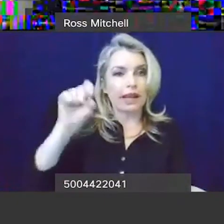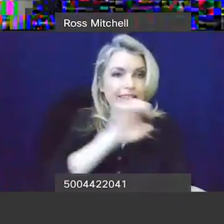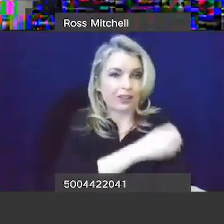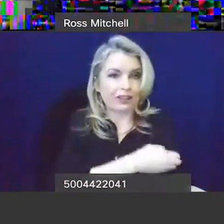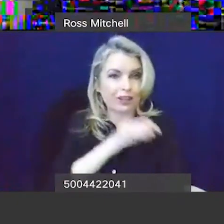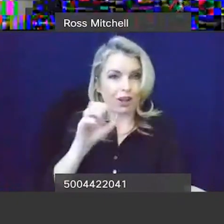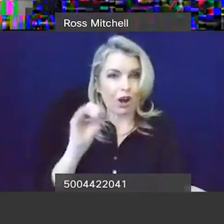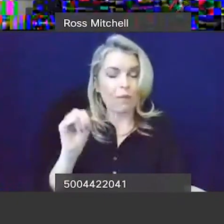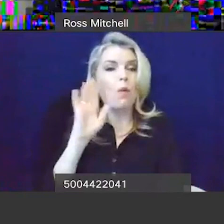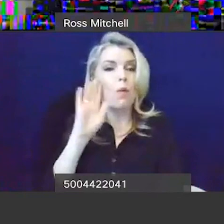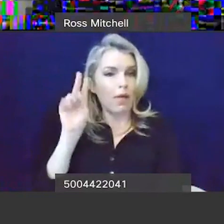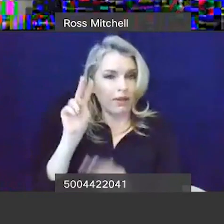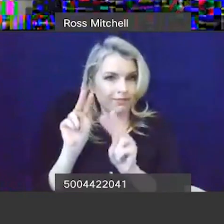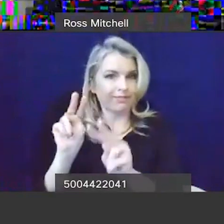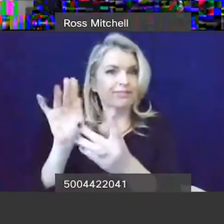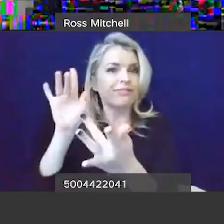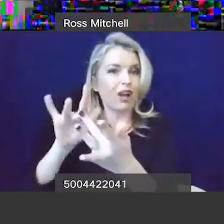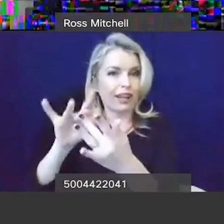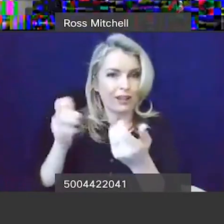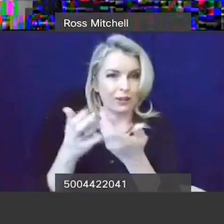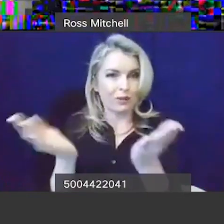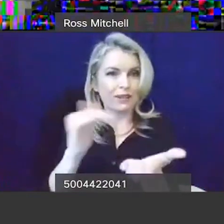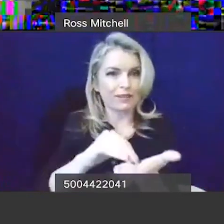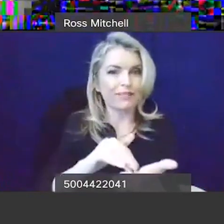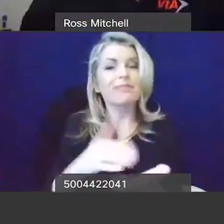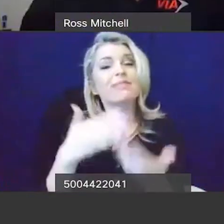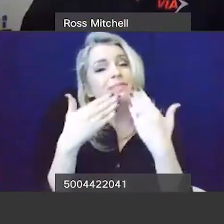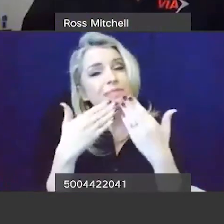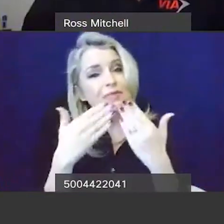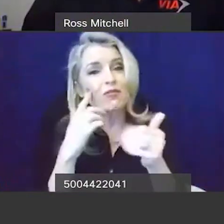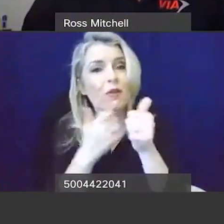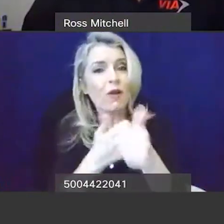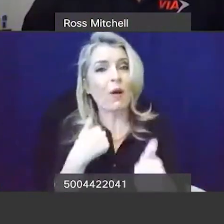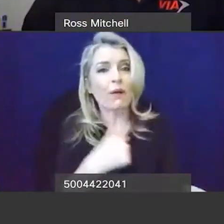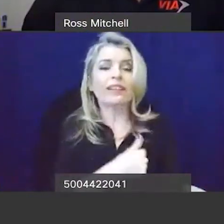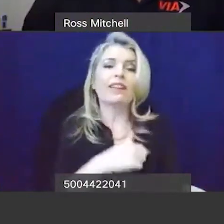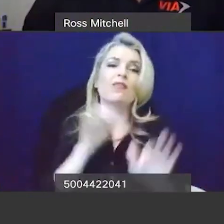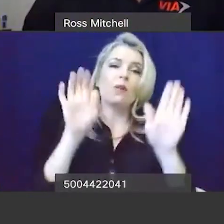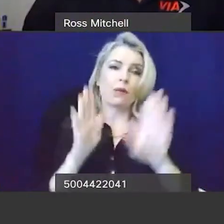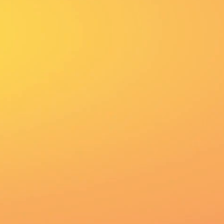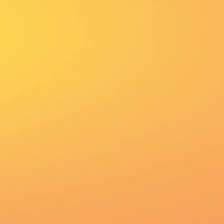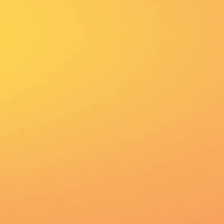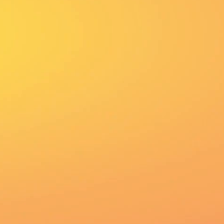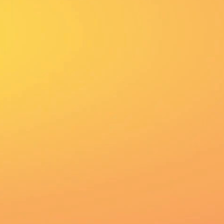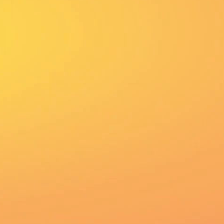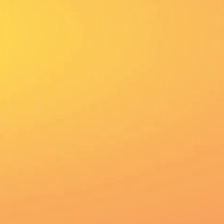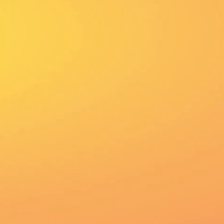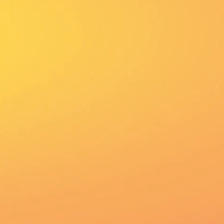follow up with answers. Thanks again for following us, and have a wonderful afternoon and day.